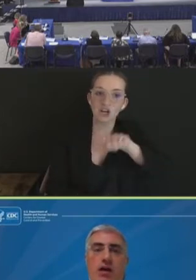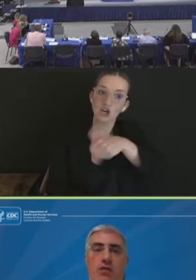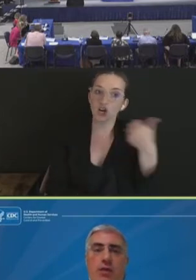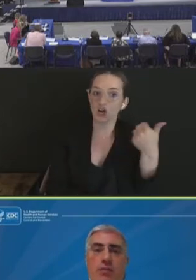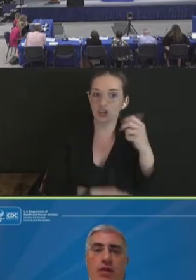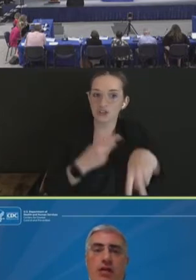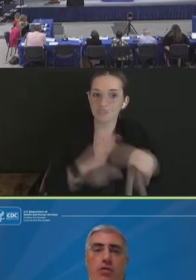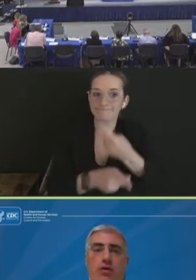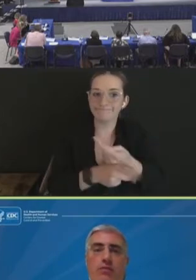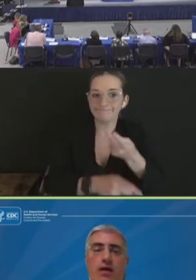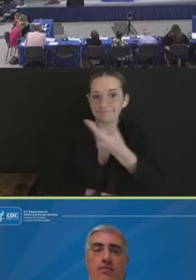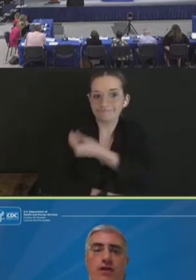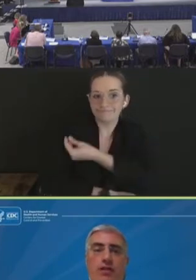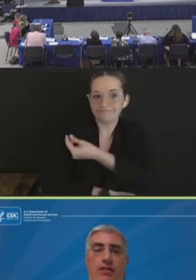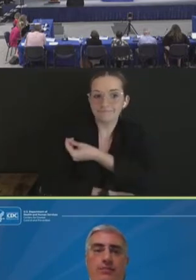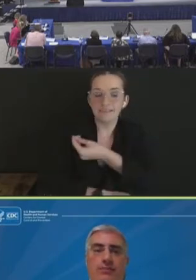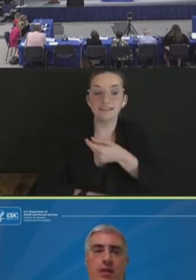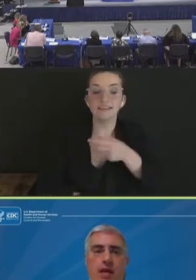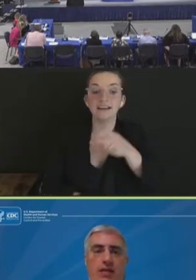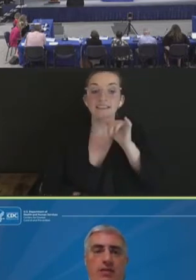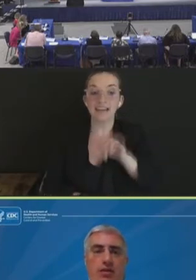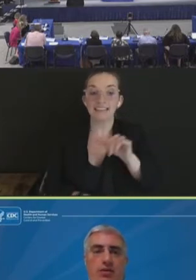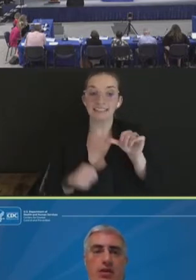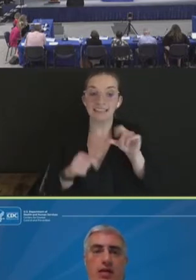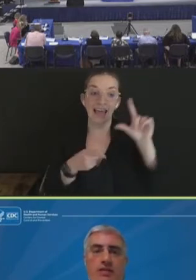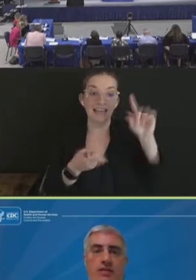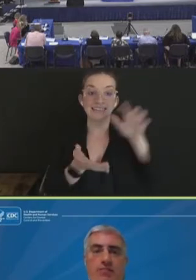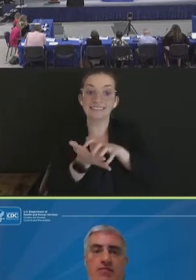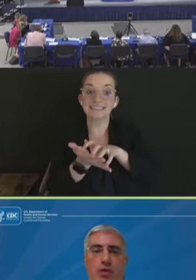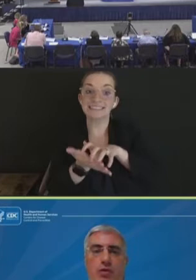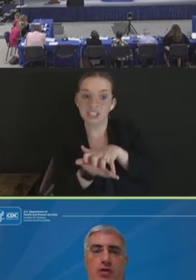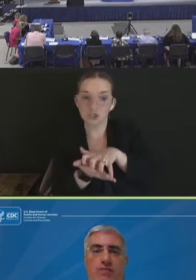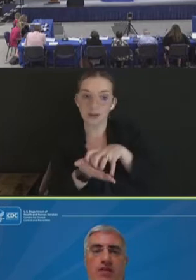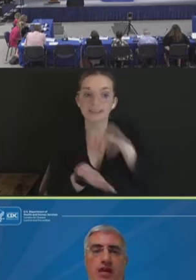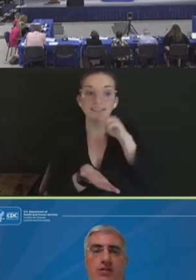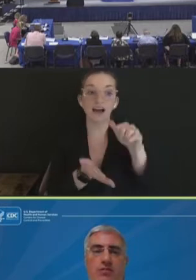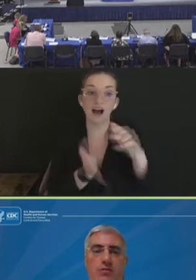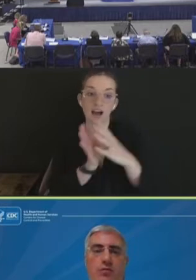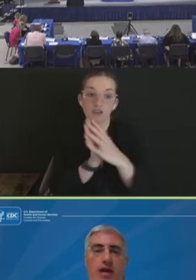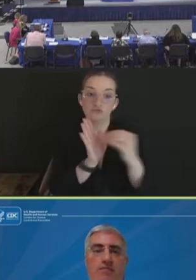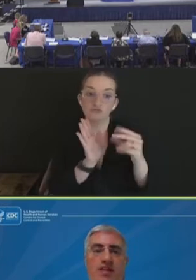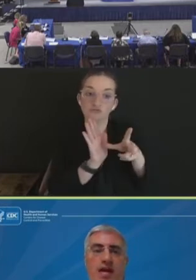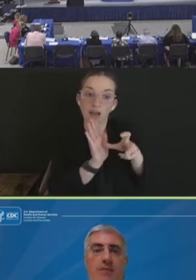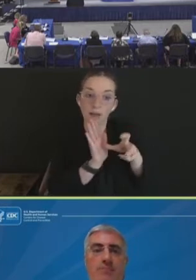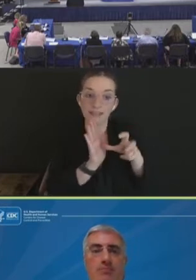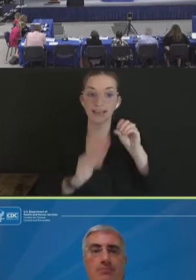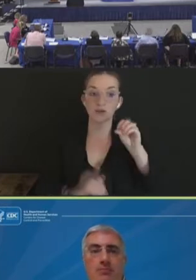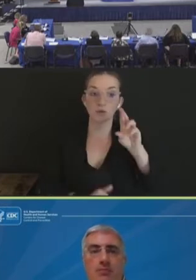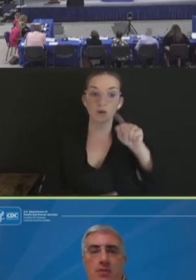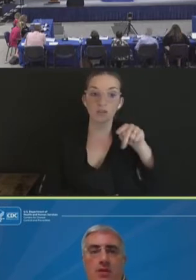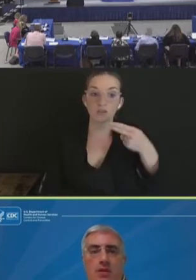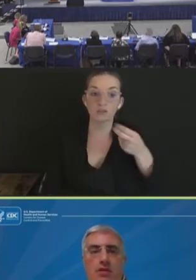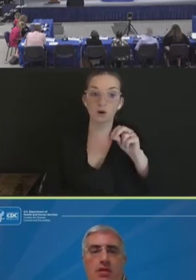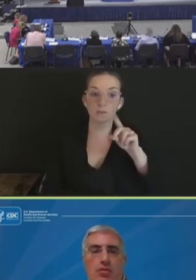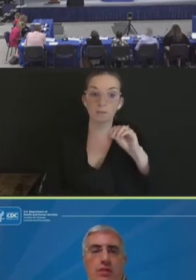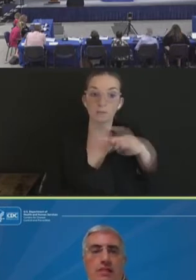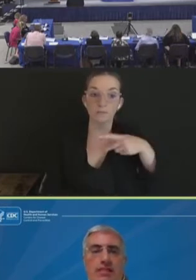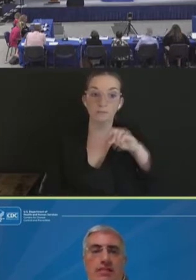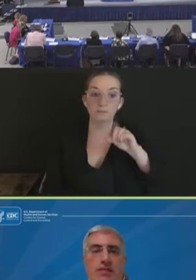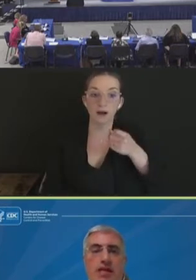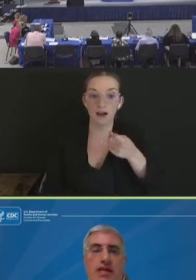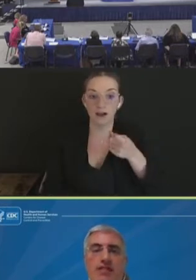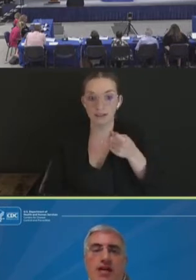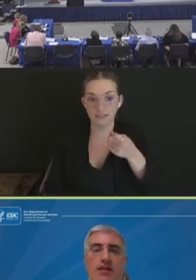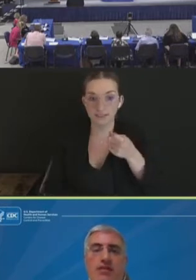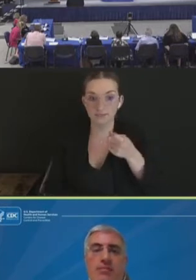attenuated, non-replicating orthopox virus, and it's also known as Imvamune, Imvanex, or MVA. Jynneos was licensed